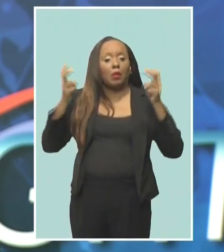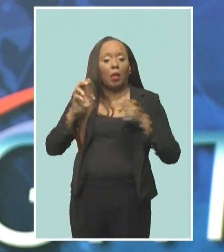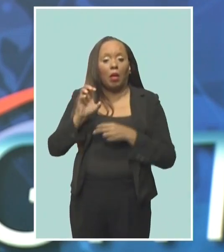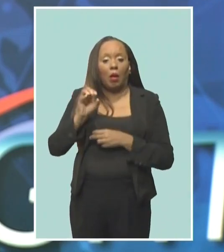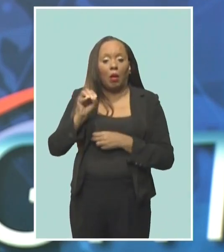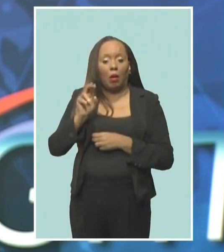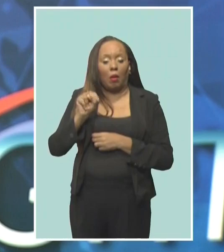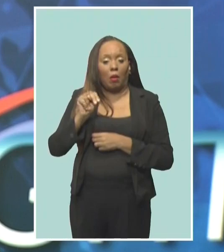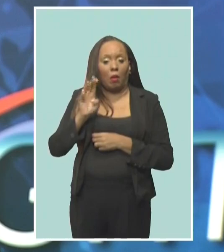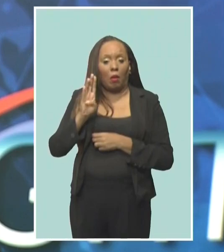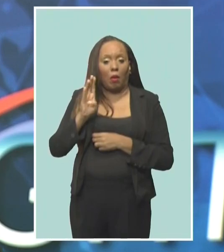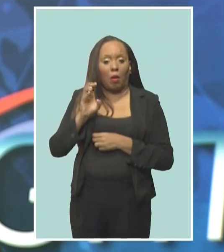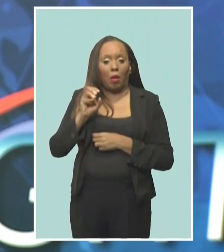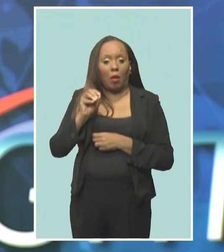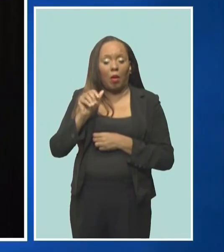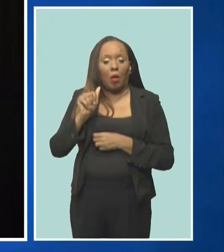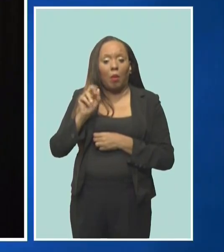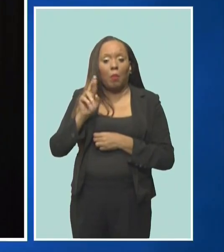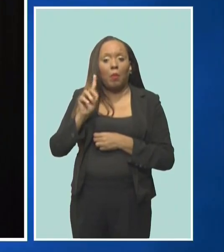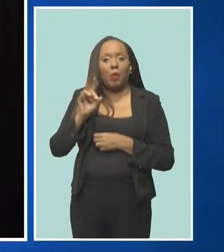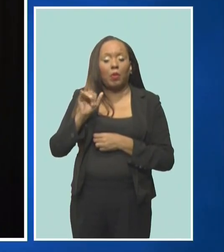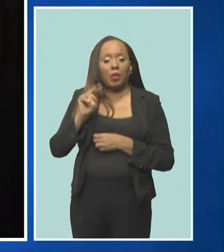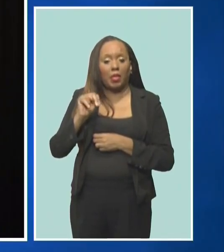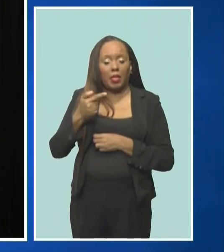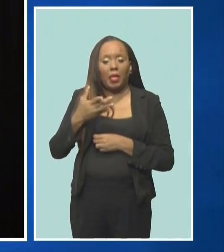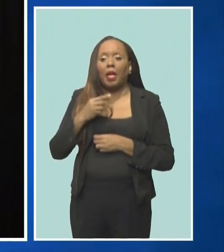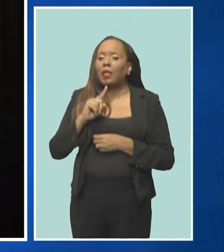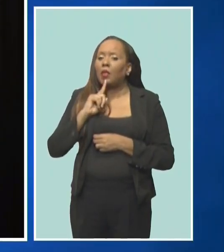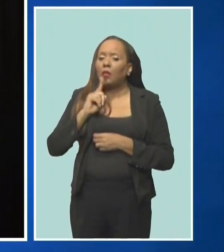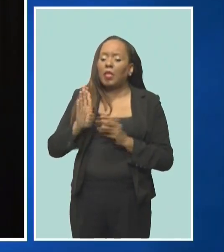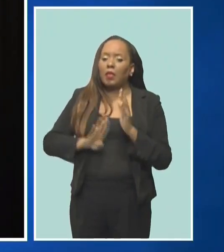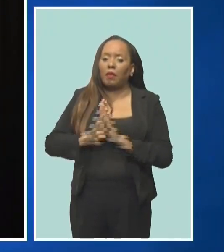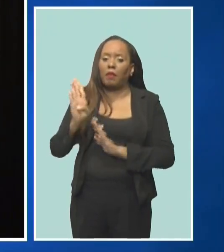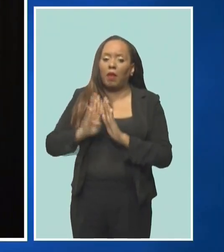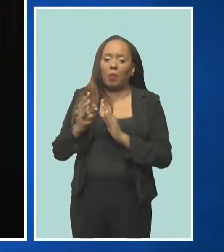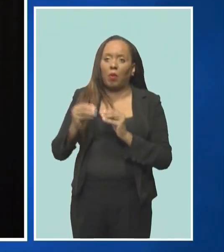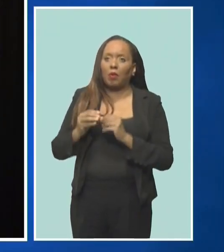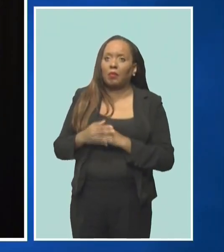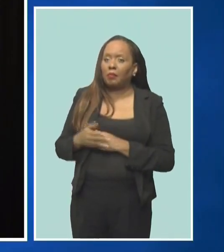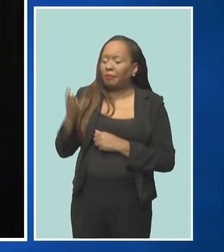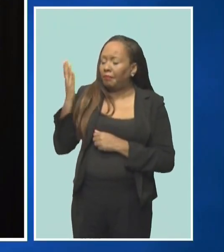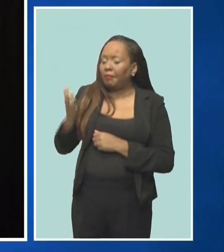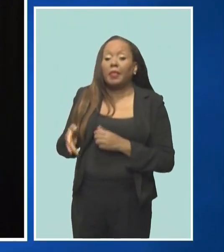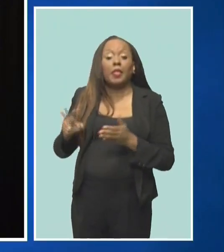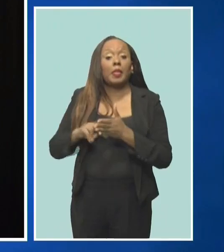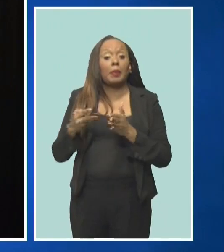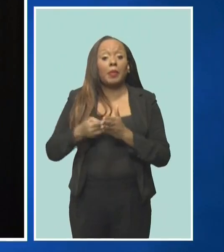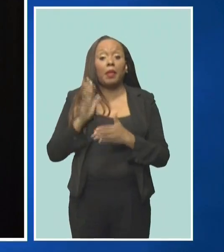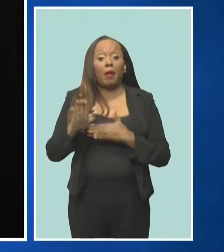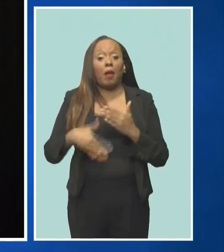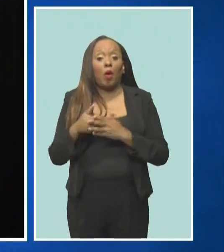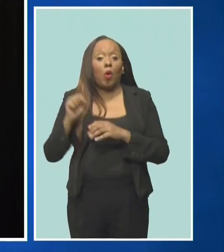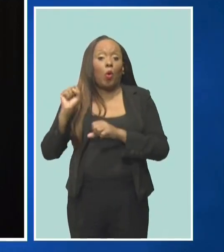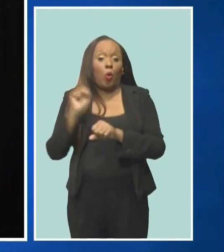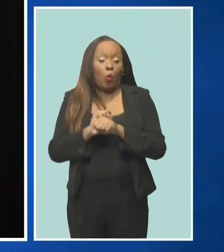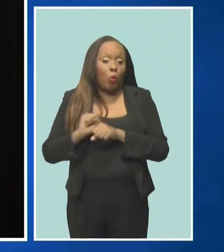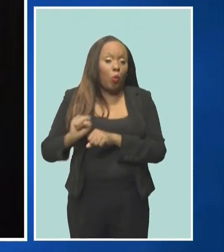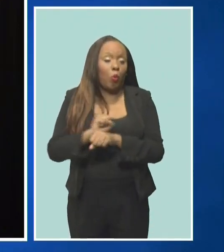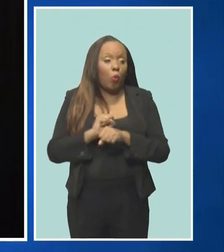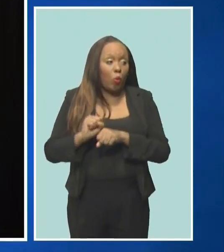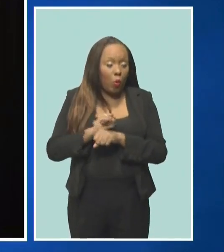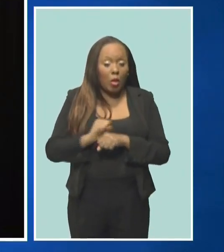exponentially. For the bank, it's huge because what it does is it says all the hard work that we put in, is